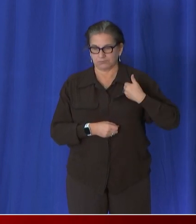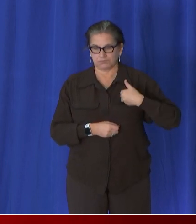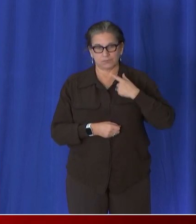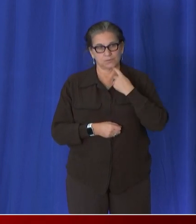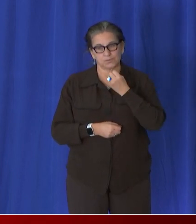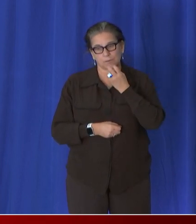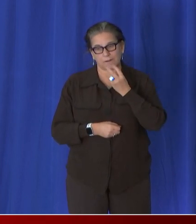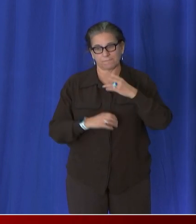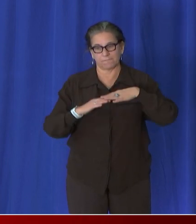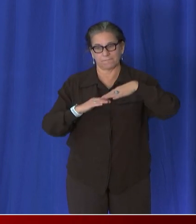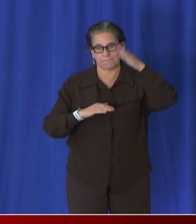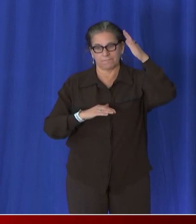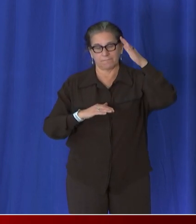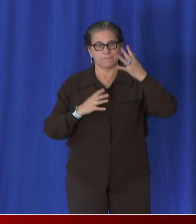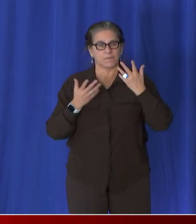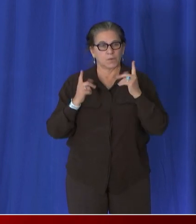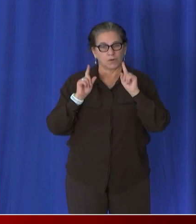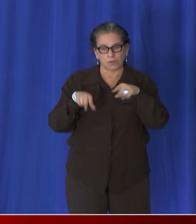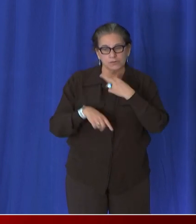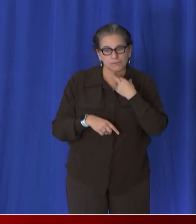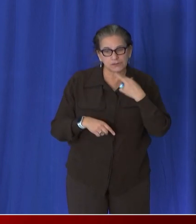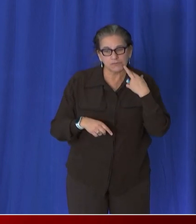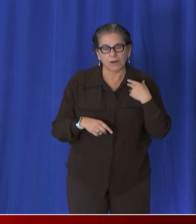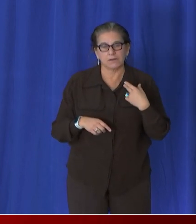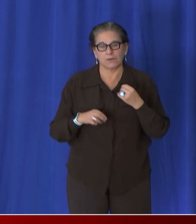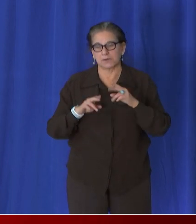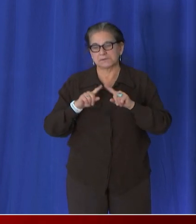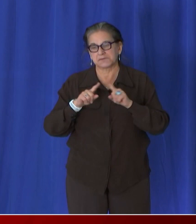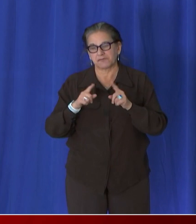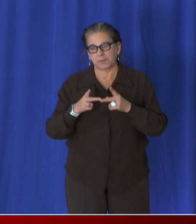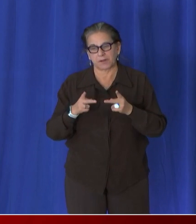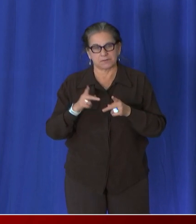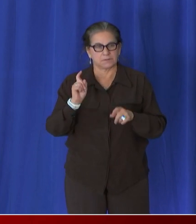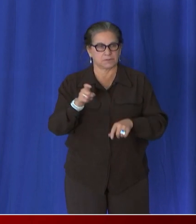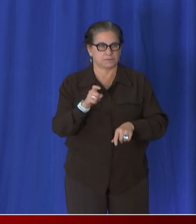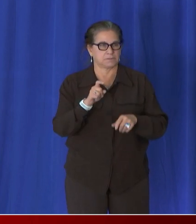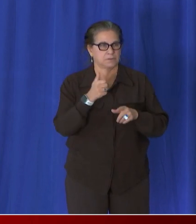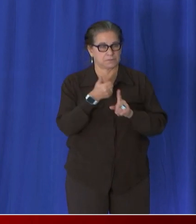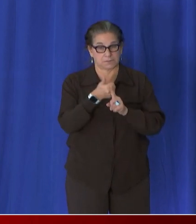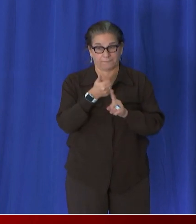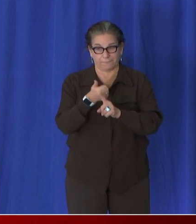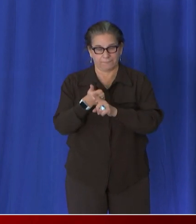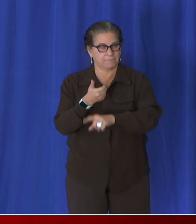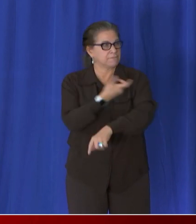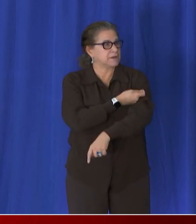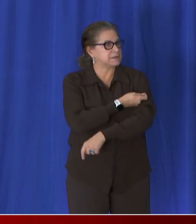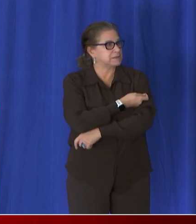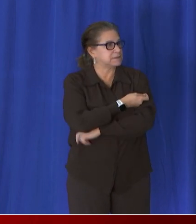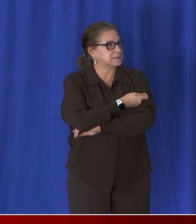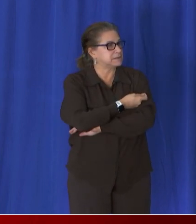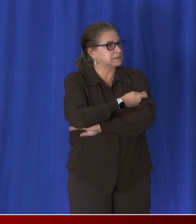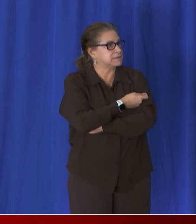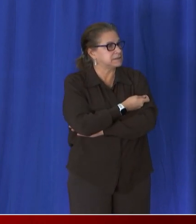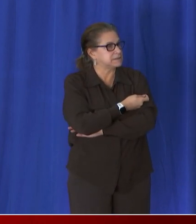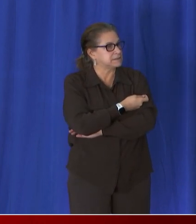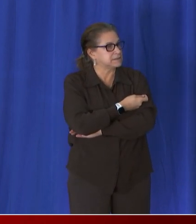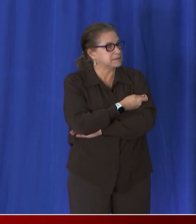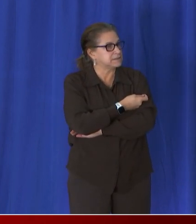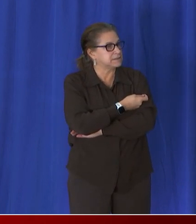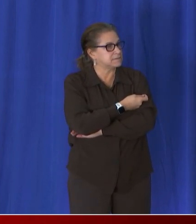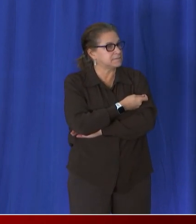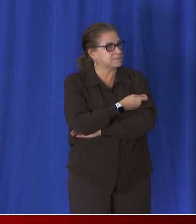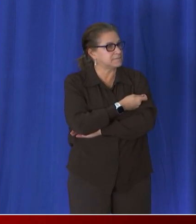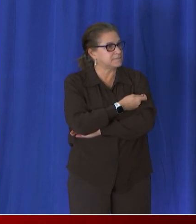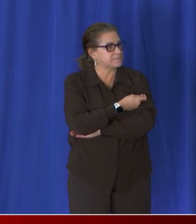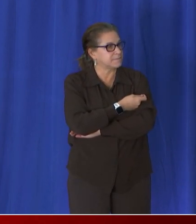one dose of the COVID-19 vaccine. And so here is the timeline